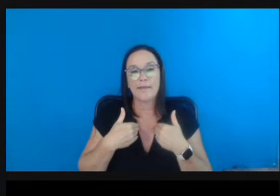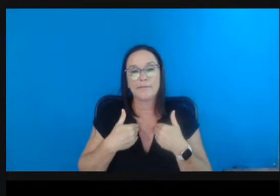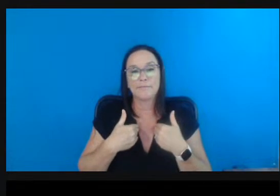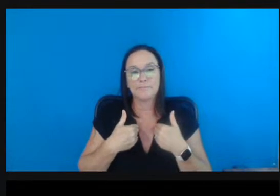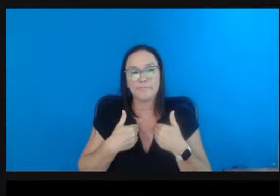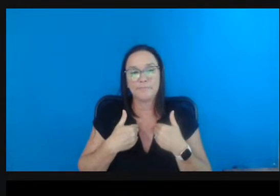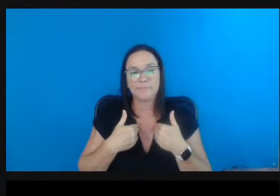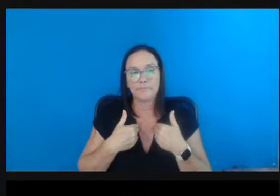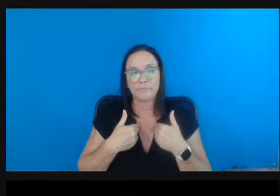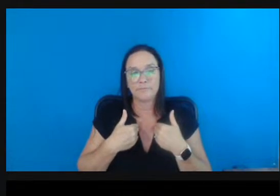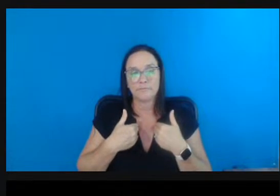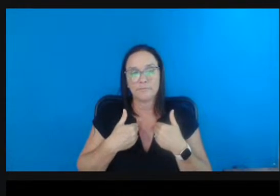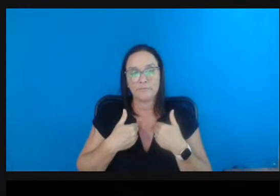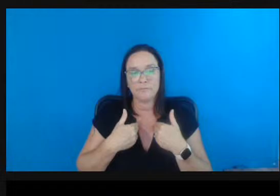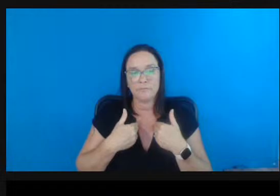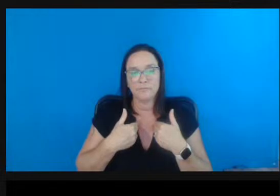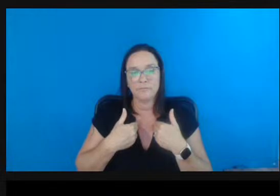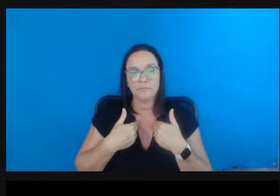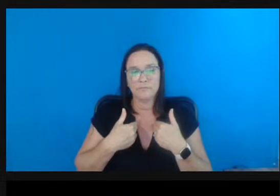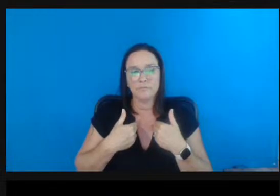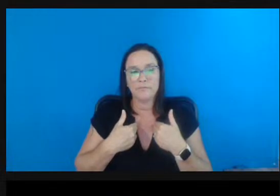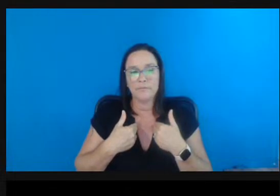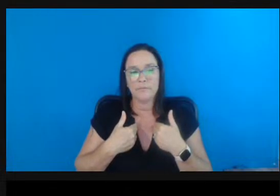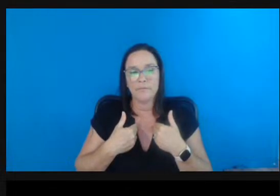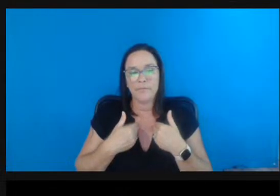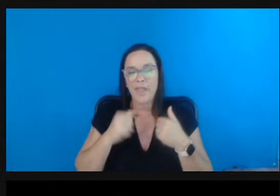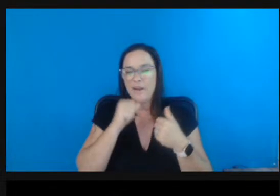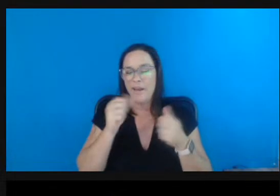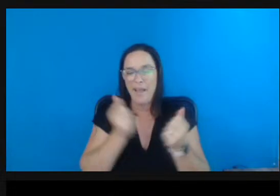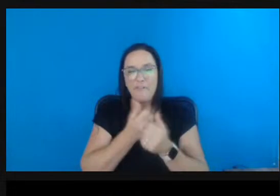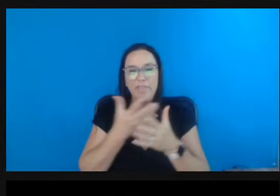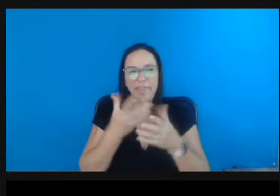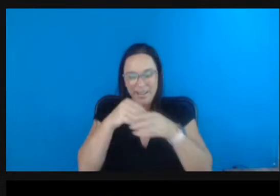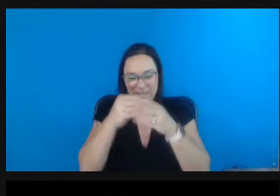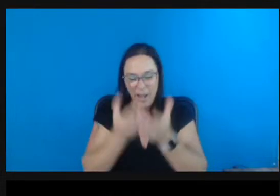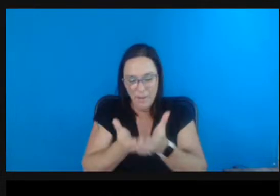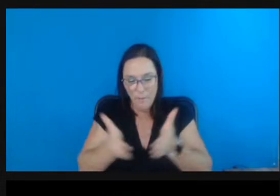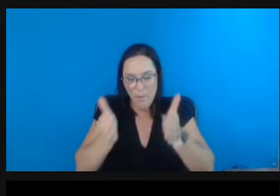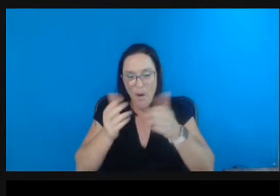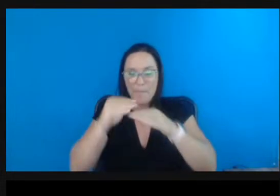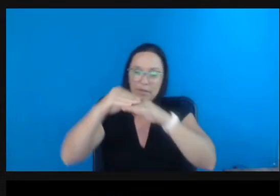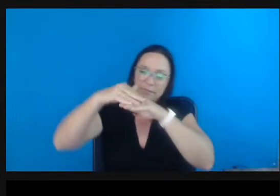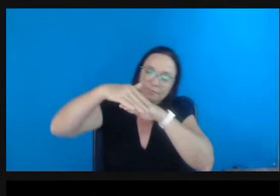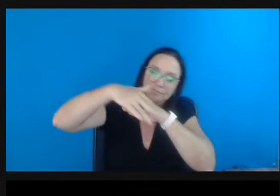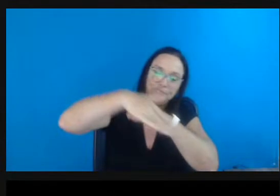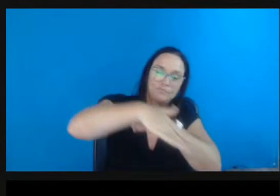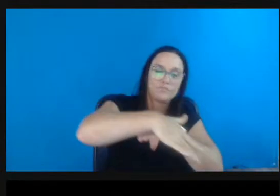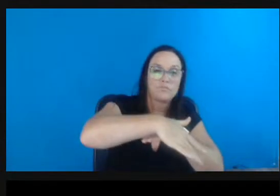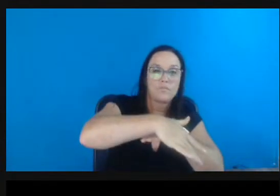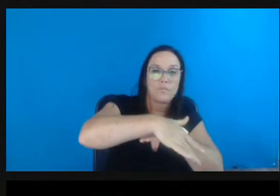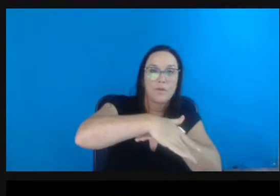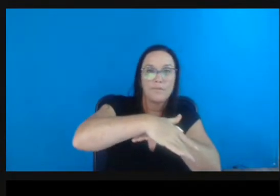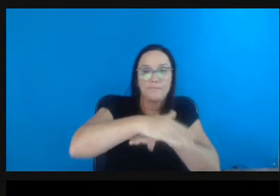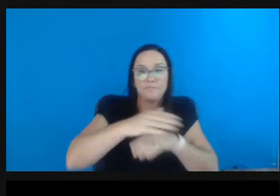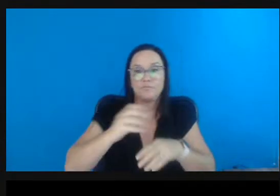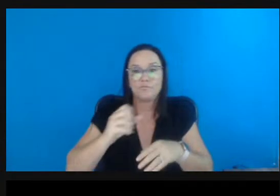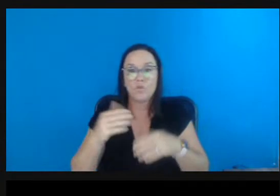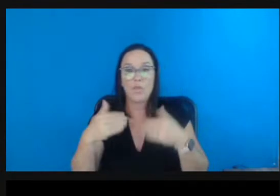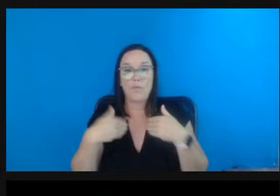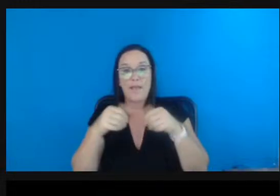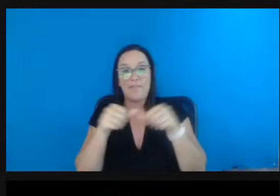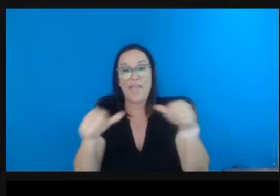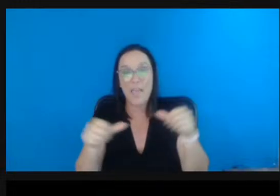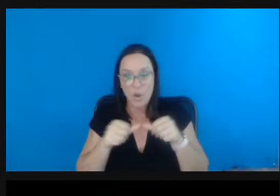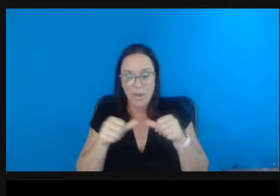everything pouring into one big bowl, but they were pouring down a slope towards Royal Gardens, right? And so they would have areas of the flows as well. And